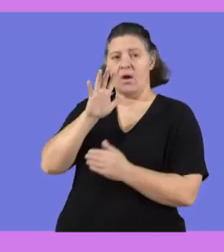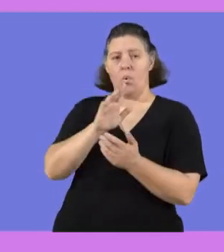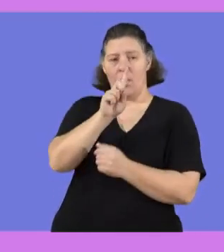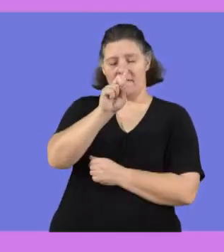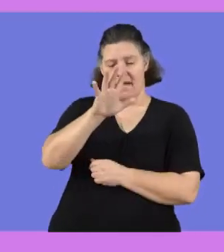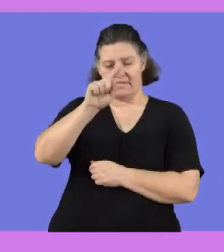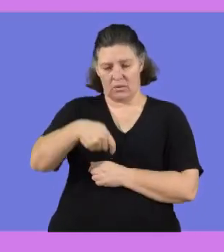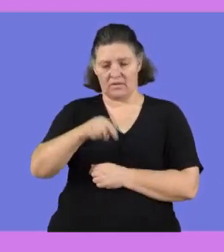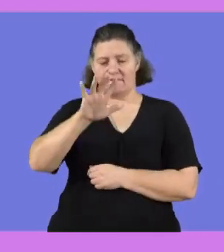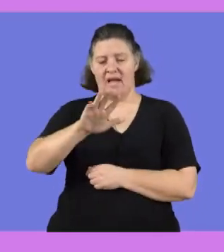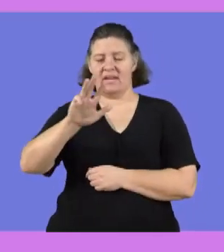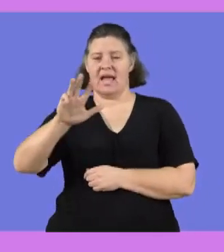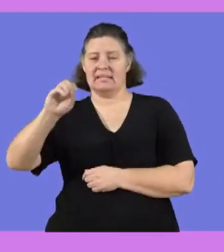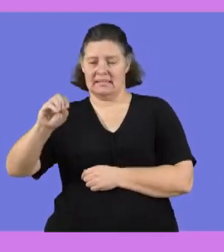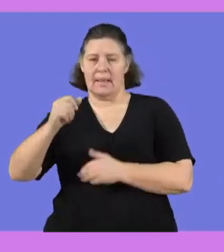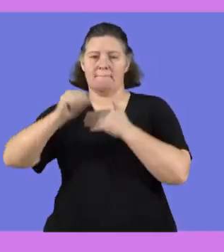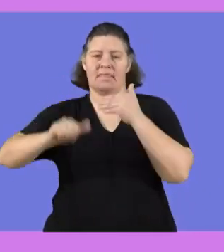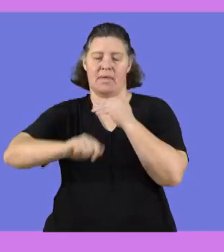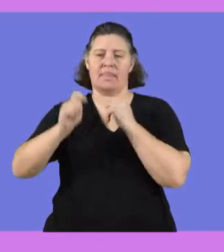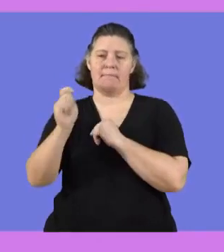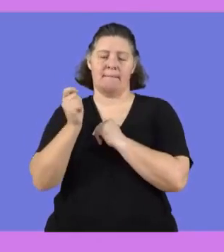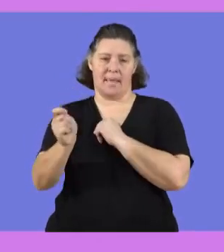company which is paying its employees